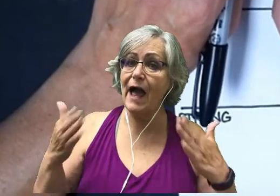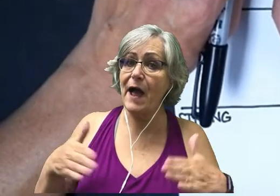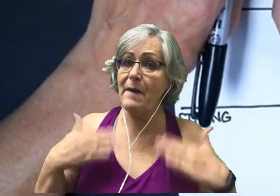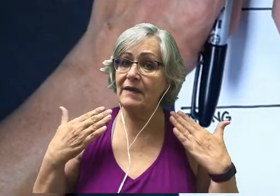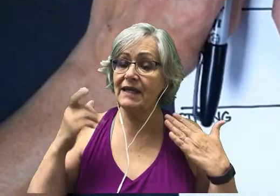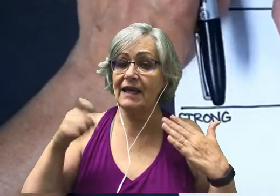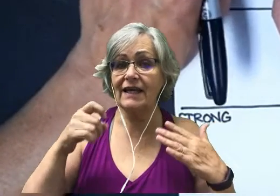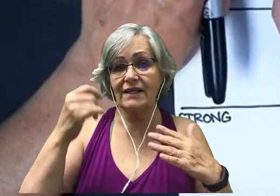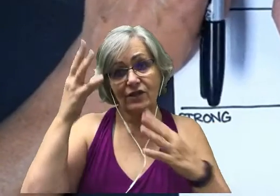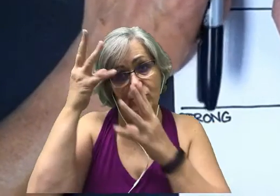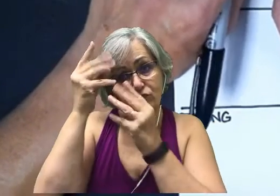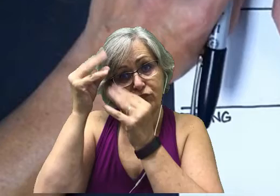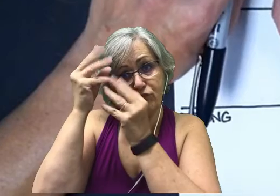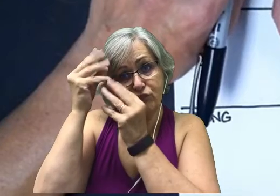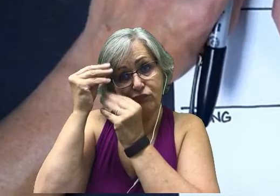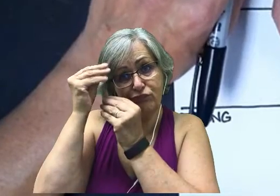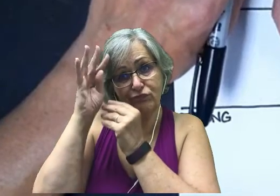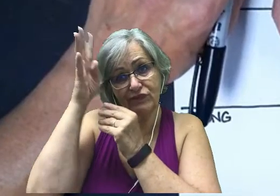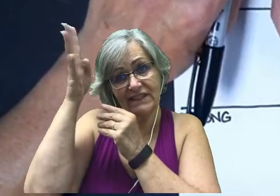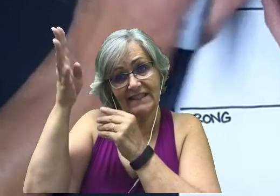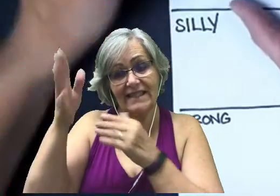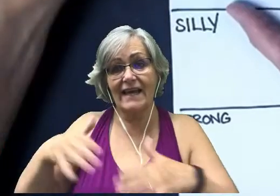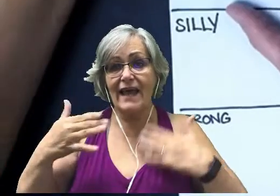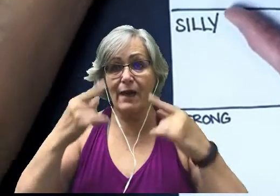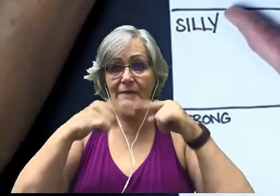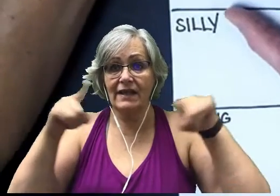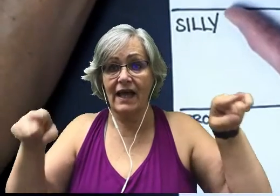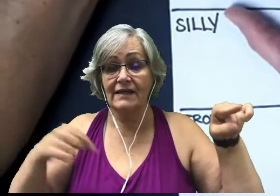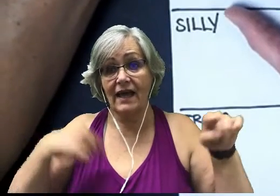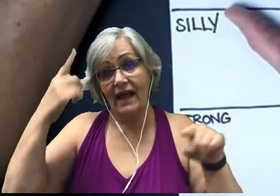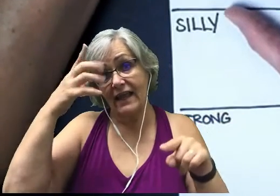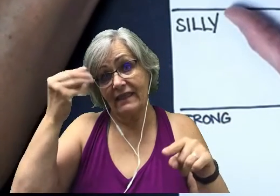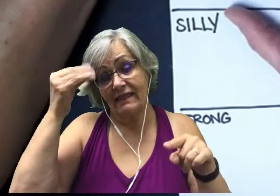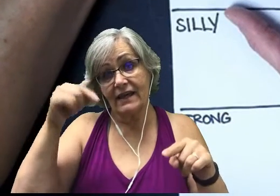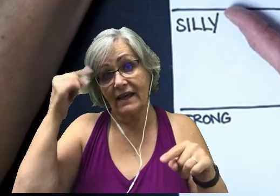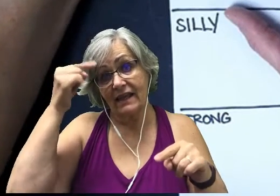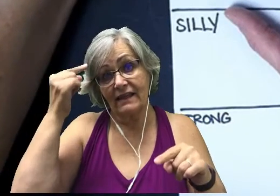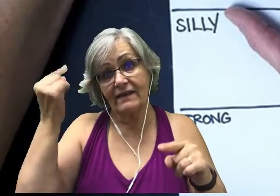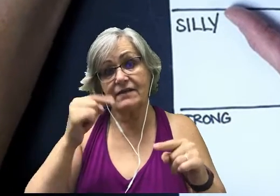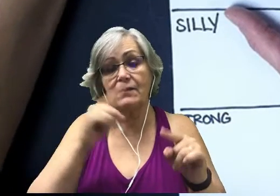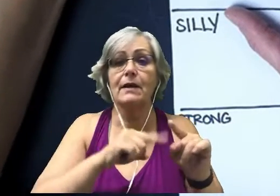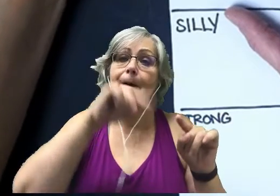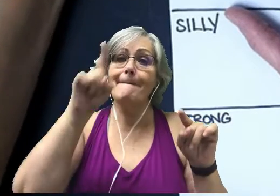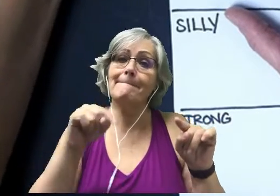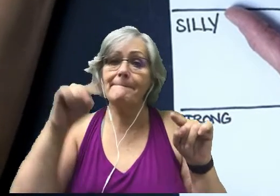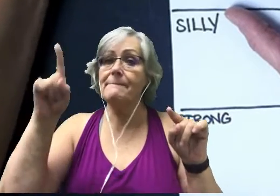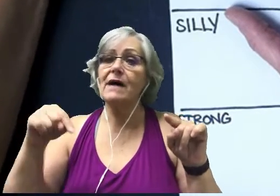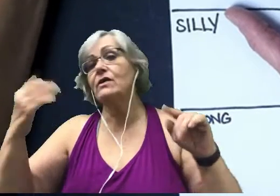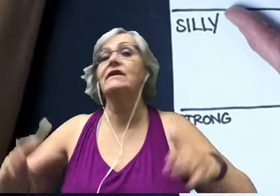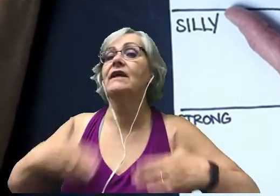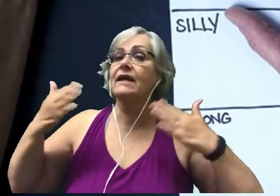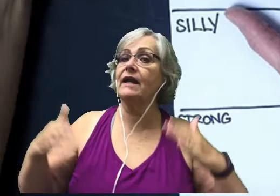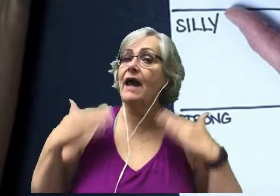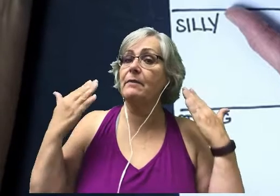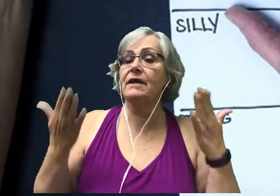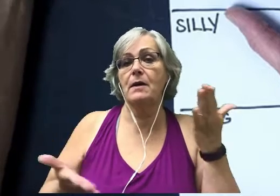writing happy here, I need to design some happy lines. When I think of a happy line, I think of something that's